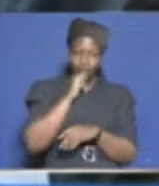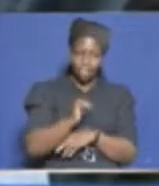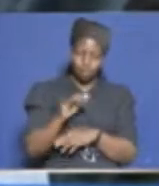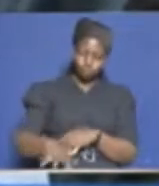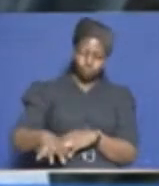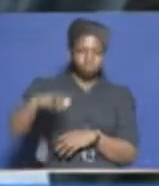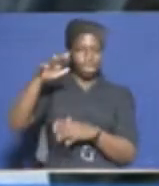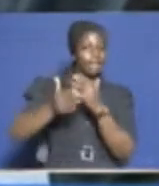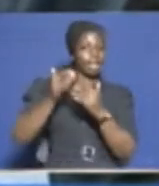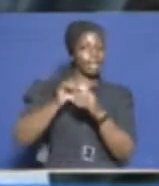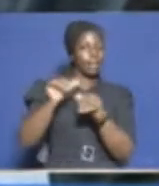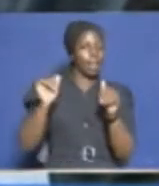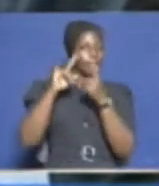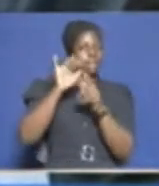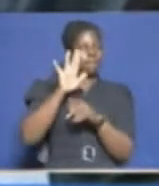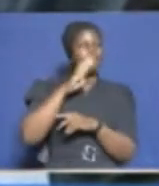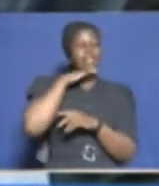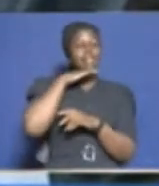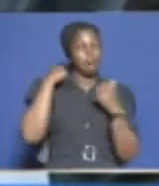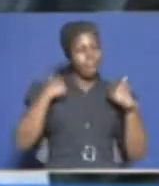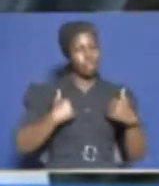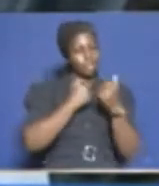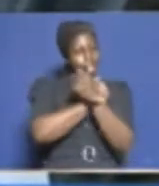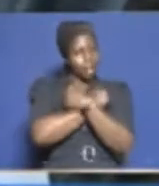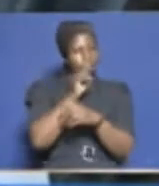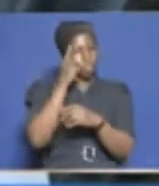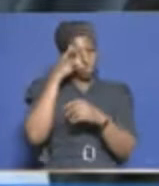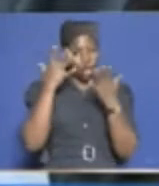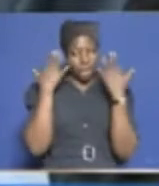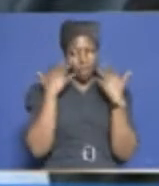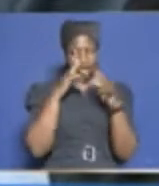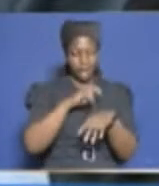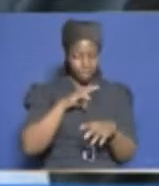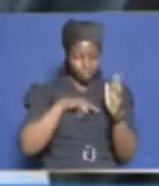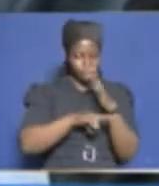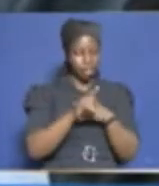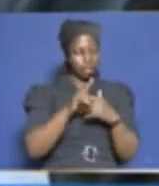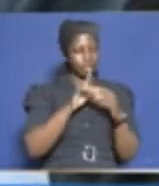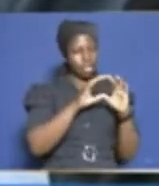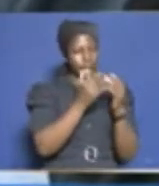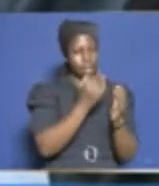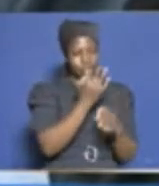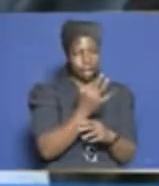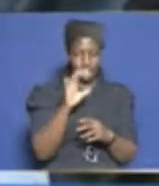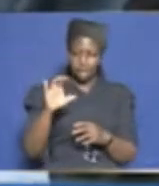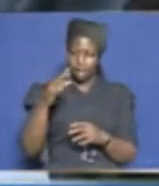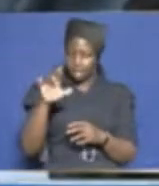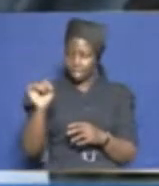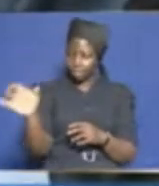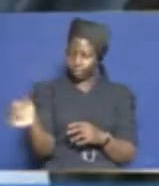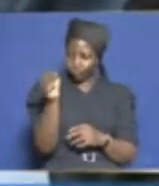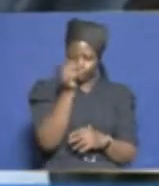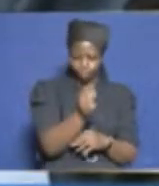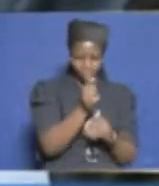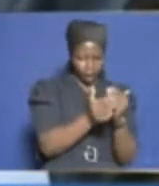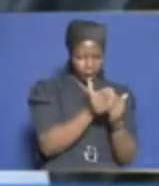will love you eternally. When I was in class 3, Chris took me in and he raised me as his